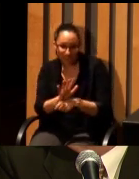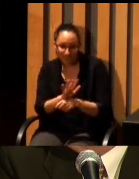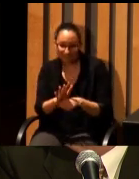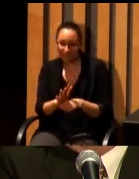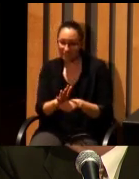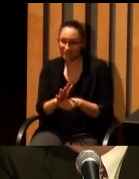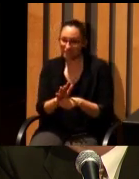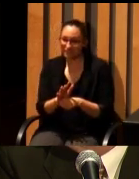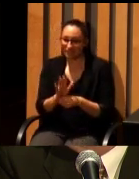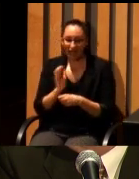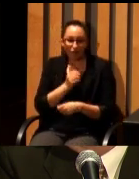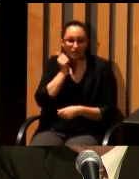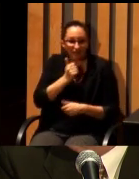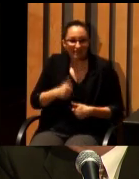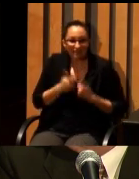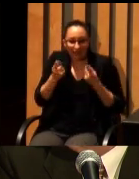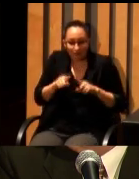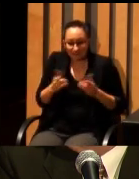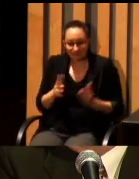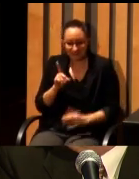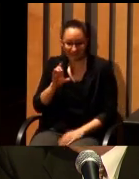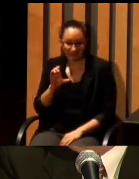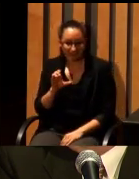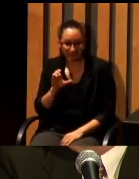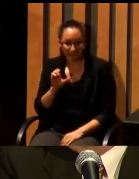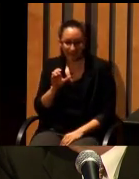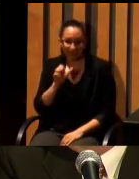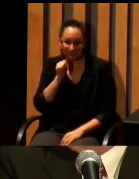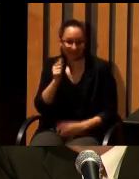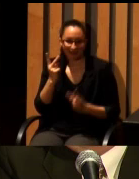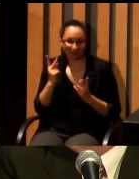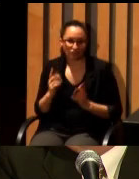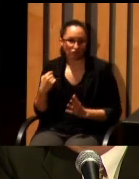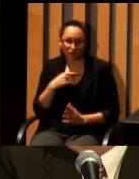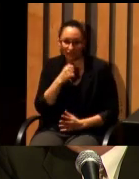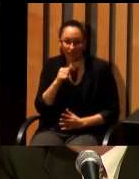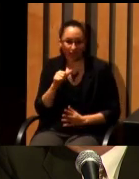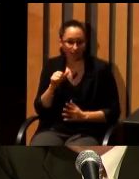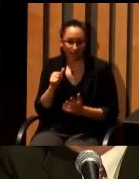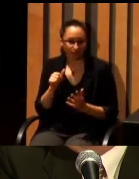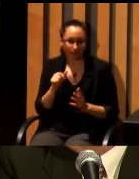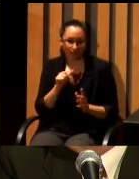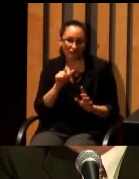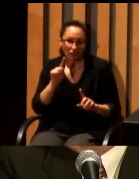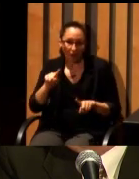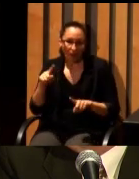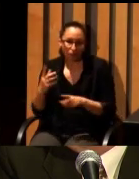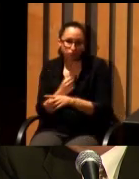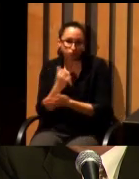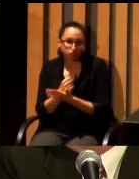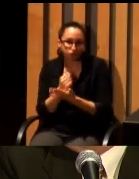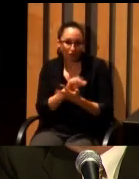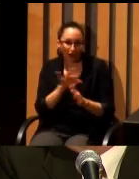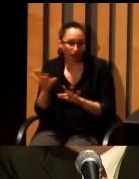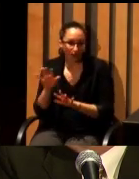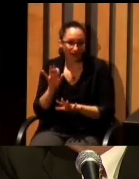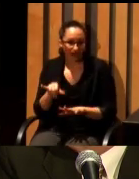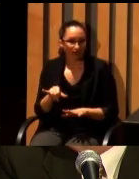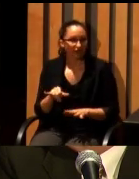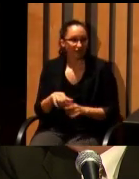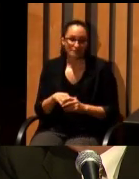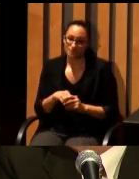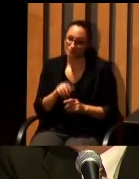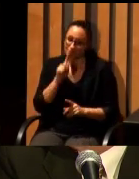we conduct our day-to-day lives. The Superior Court itself is emblematic of that. Because of the unique